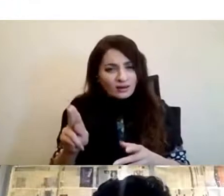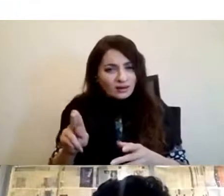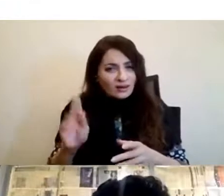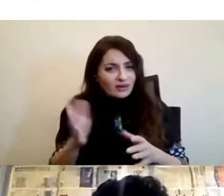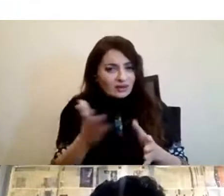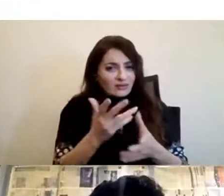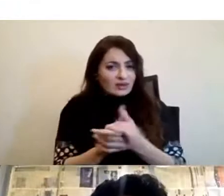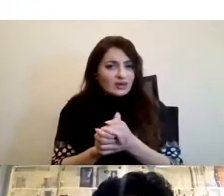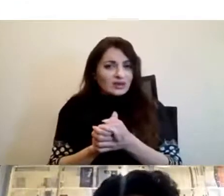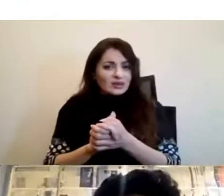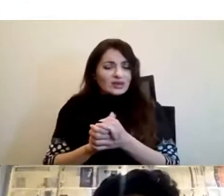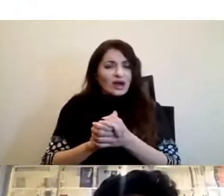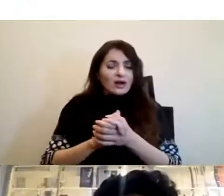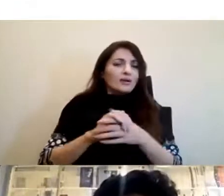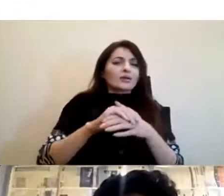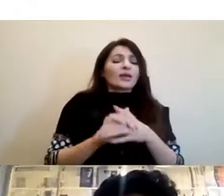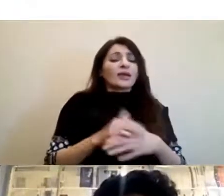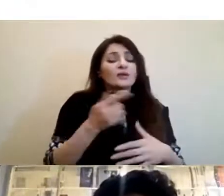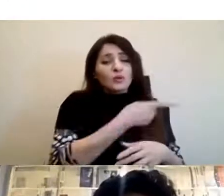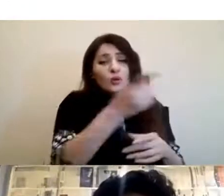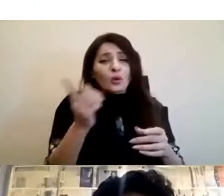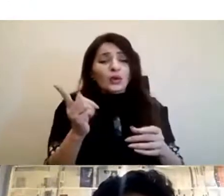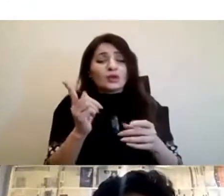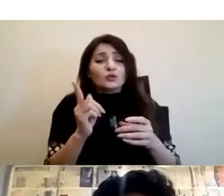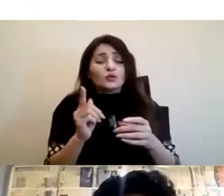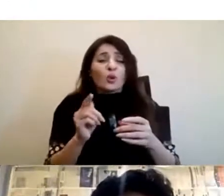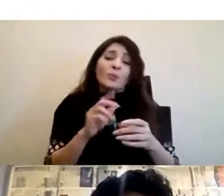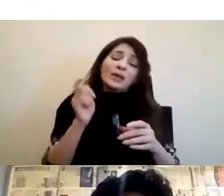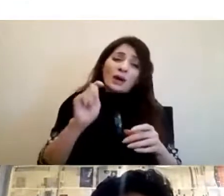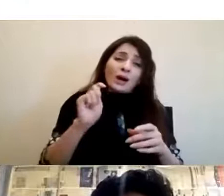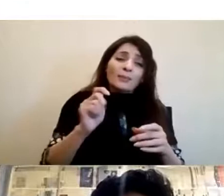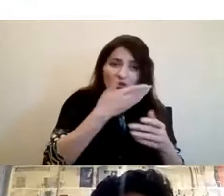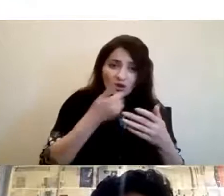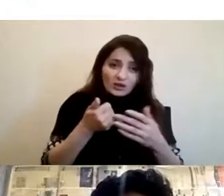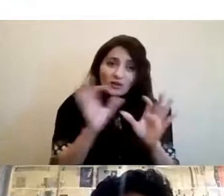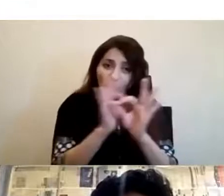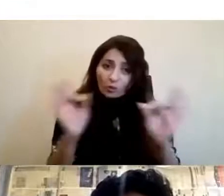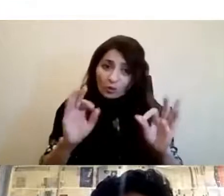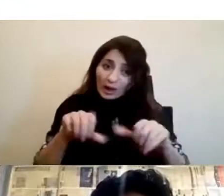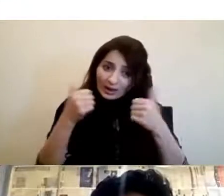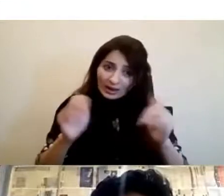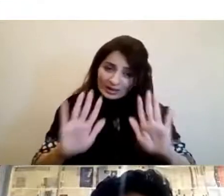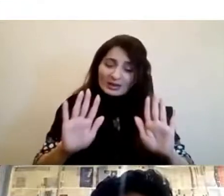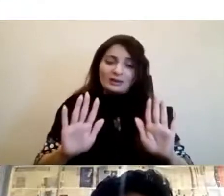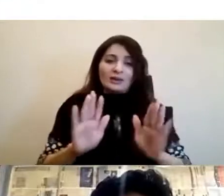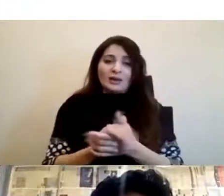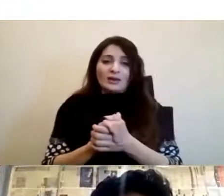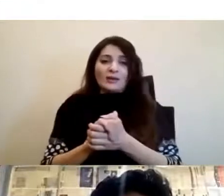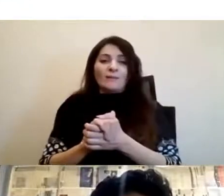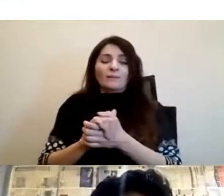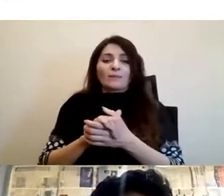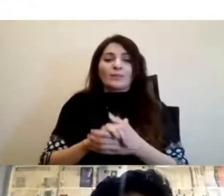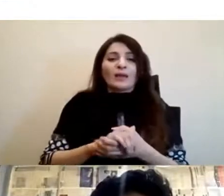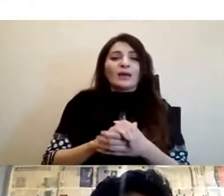people be able to do whatever they want from wherever they are. Enabling remote presence with family